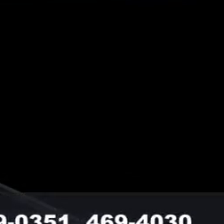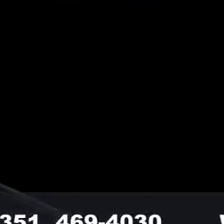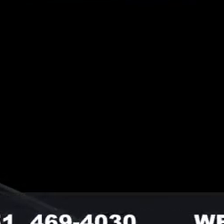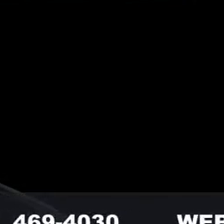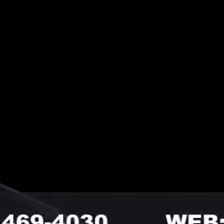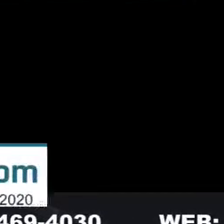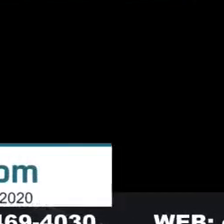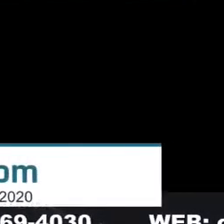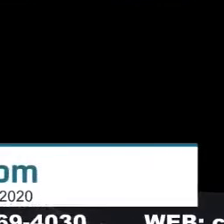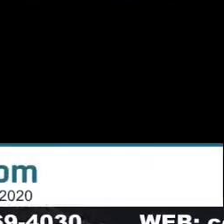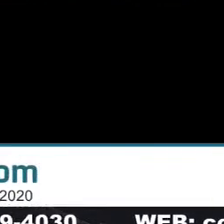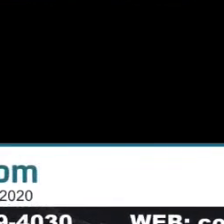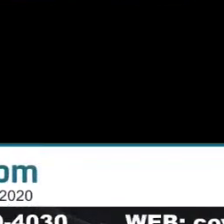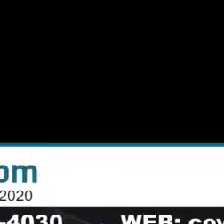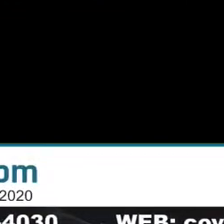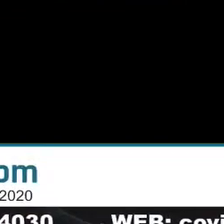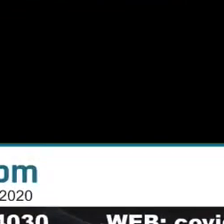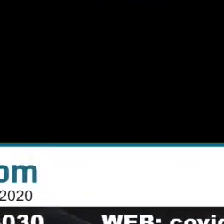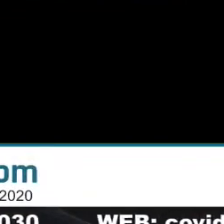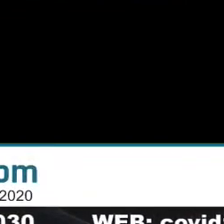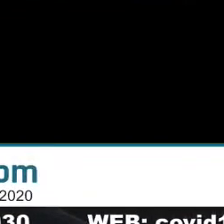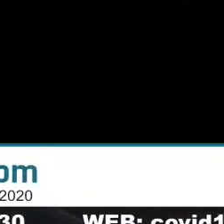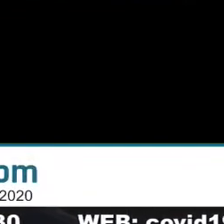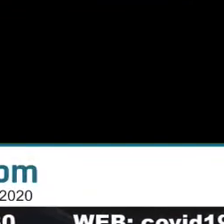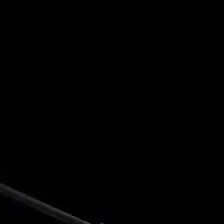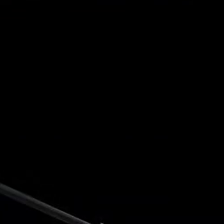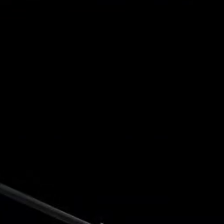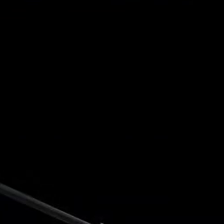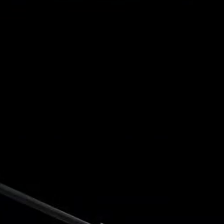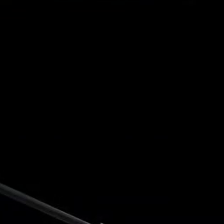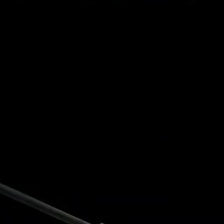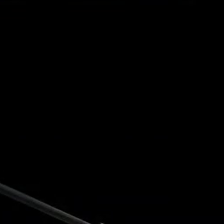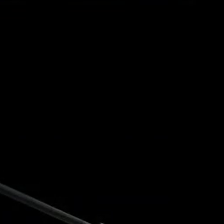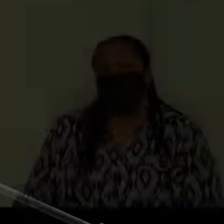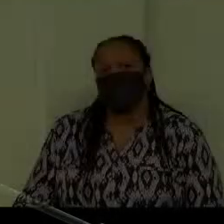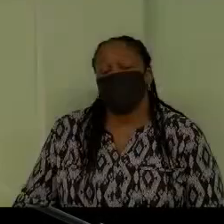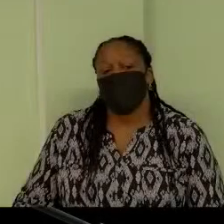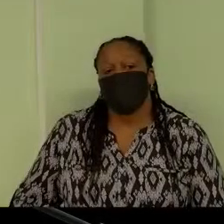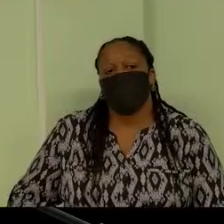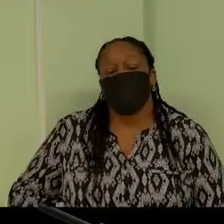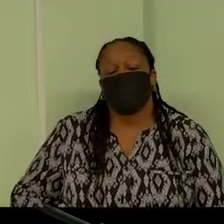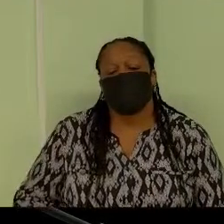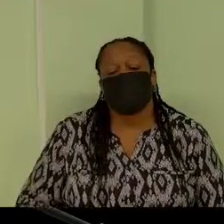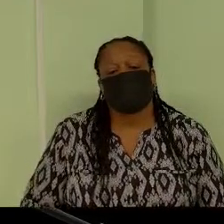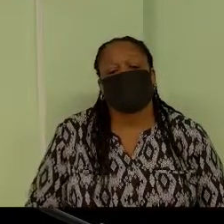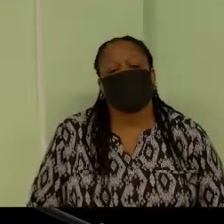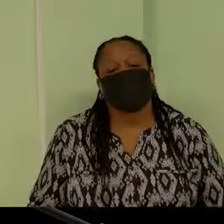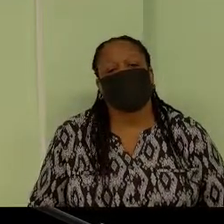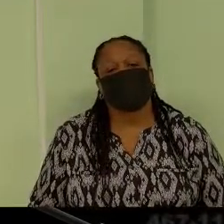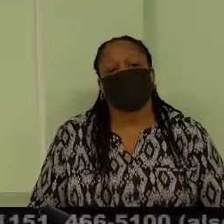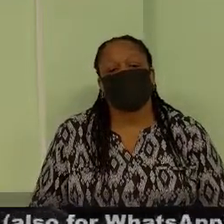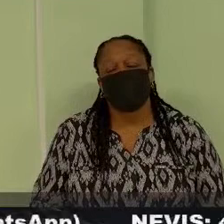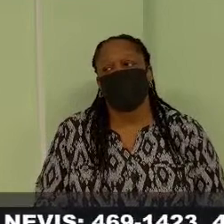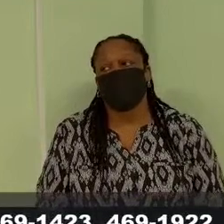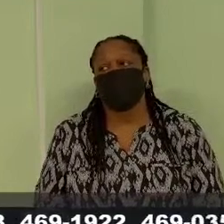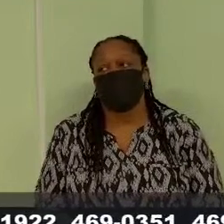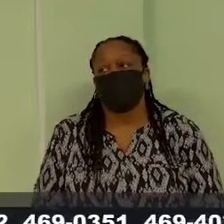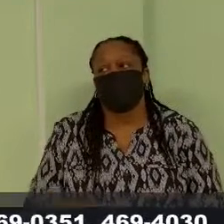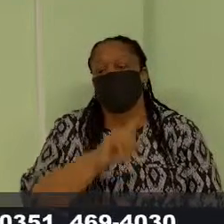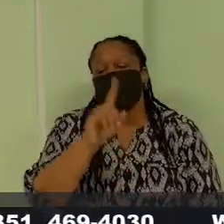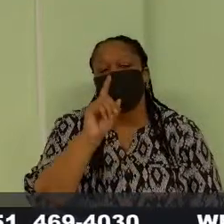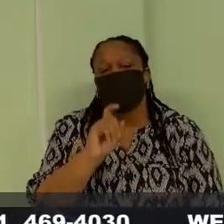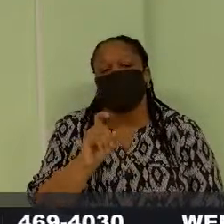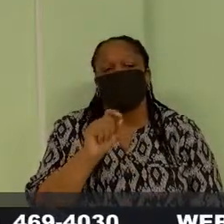That brings us to the question and answer segment of our briefing, and I will start